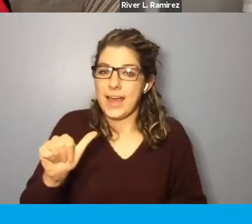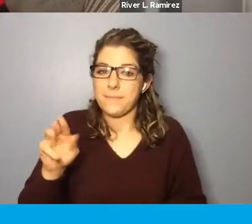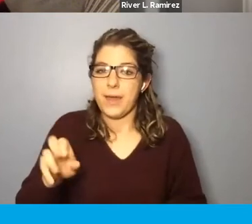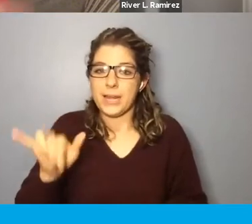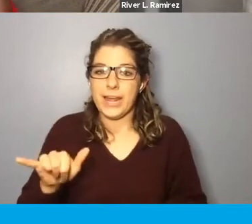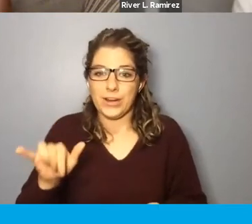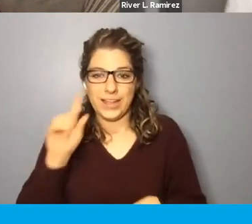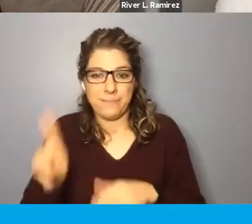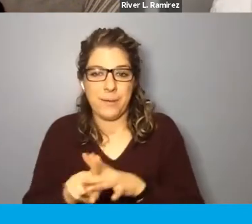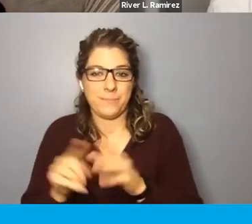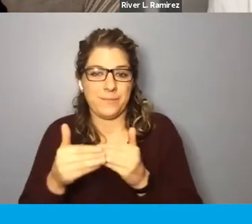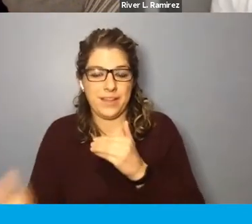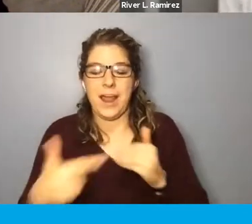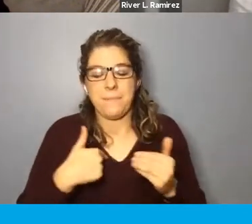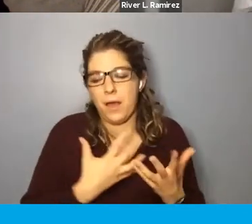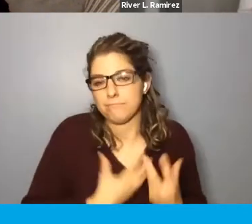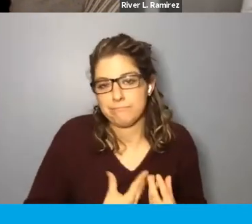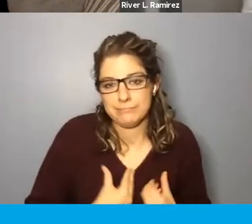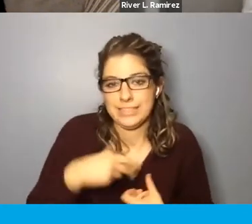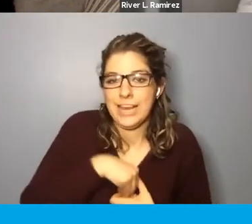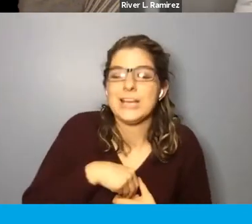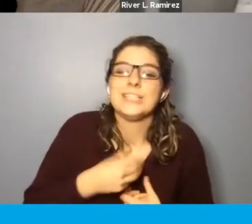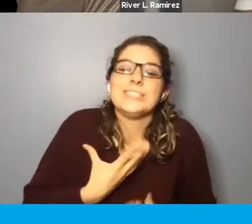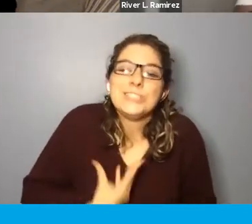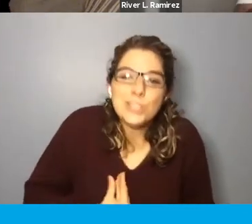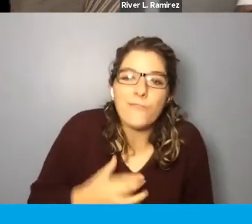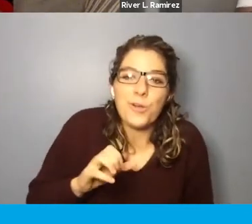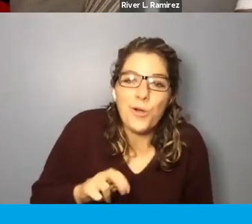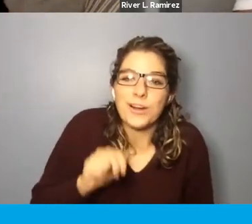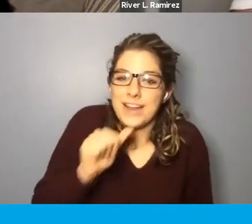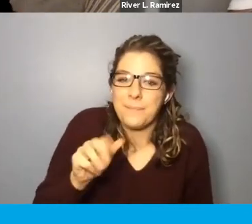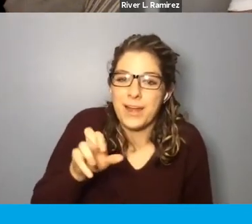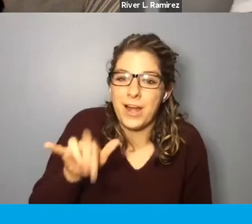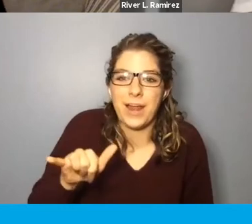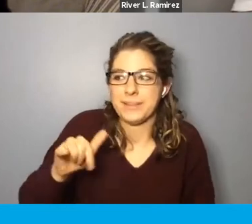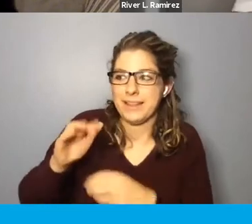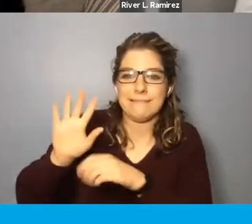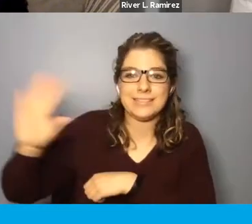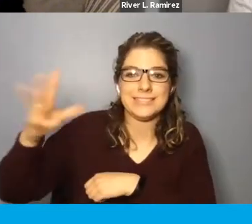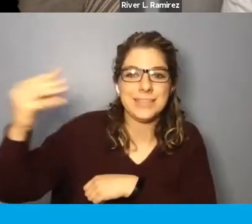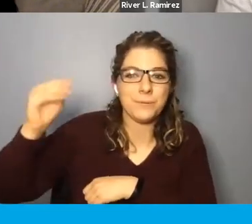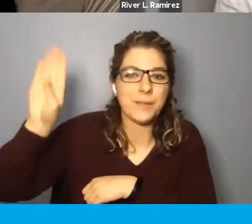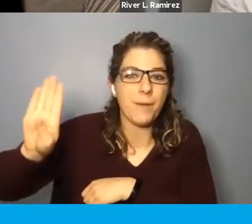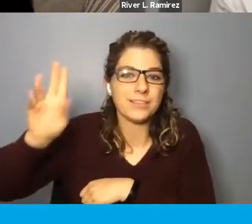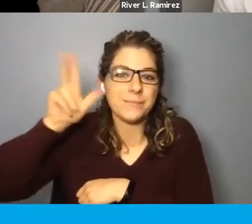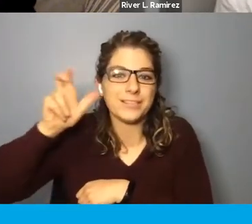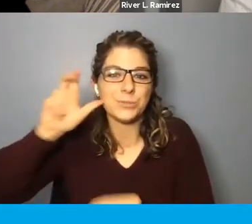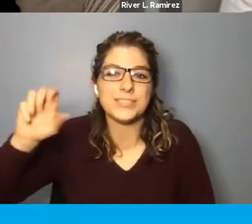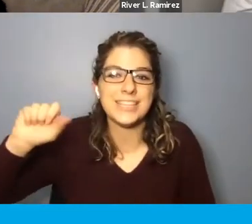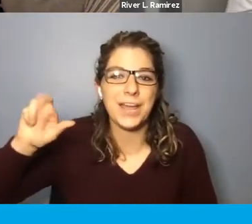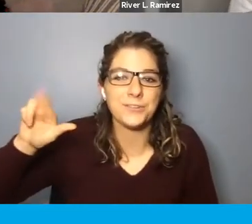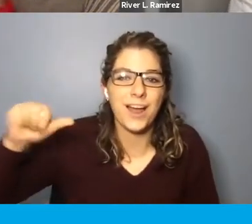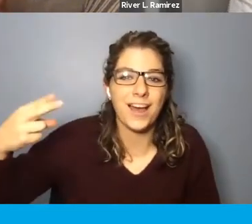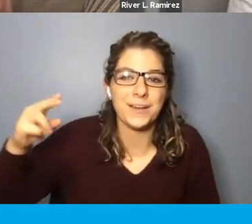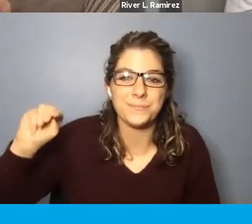was like, I'm like such a softcore non-binary. Like I was like, I'm like in the suburbs of Boston listening to like Sarah McLachlan. Do you know what I mean? It